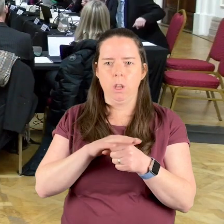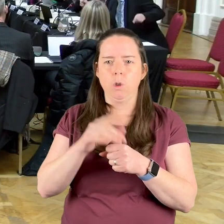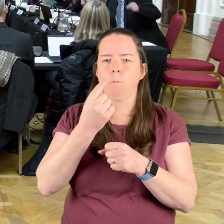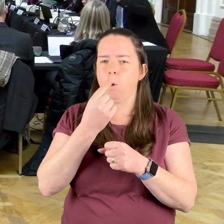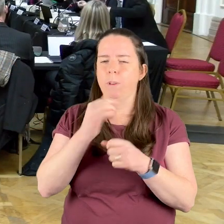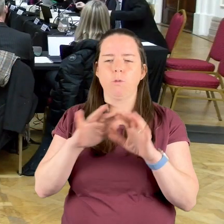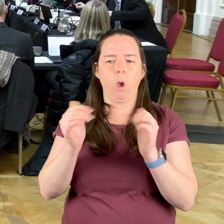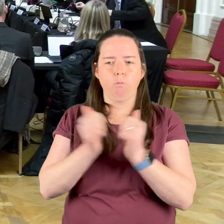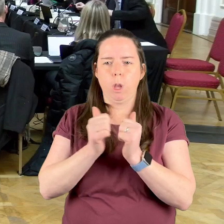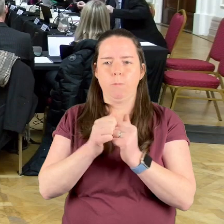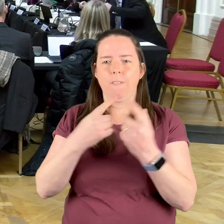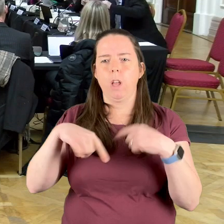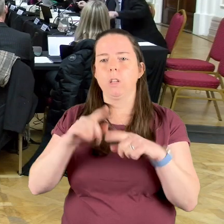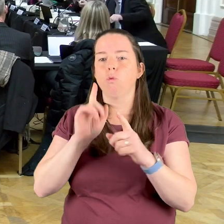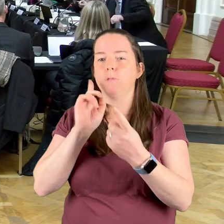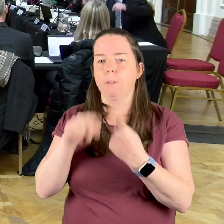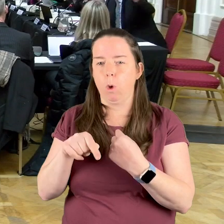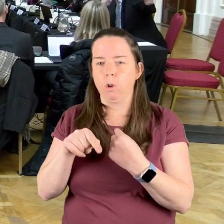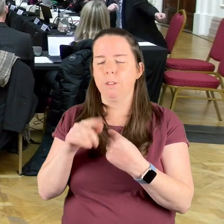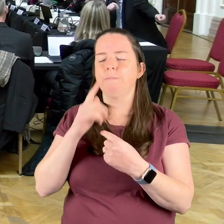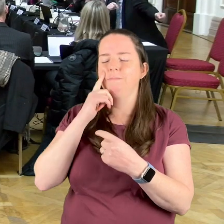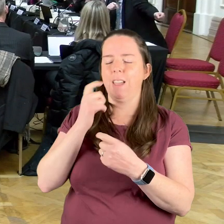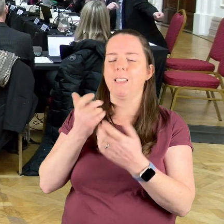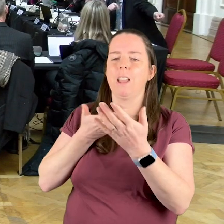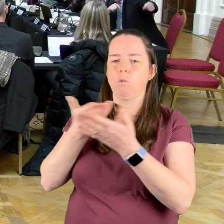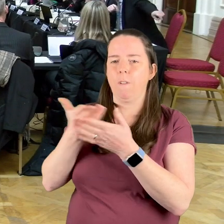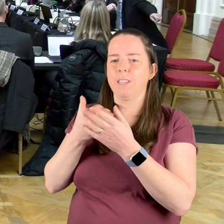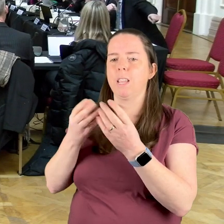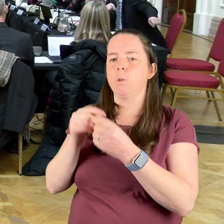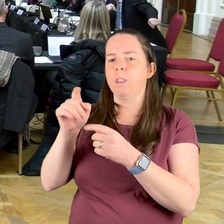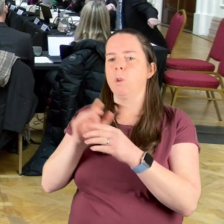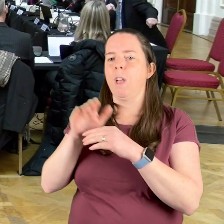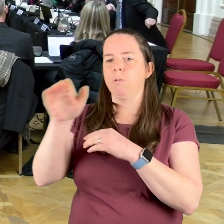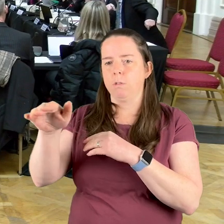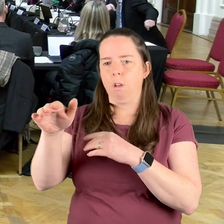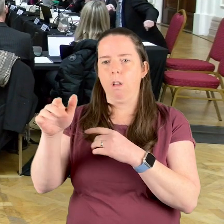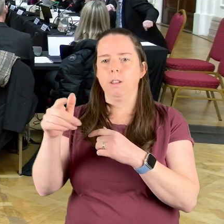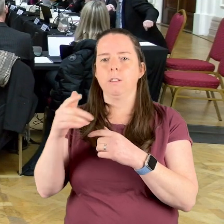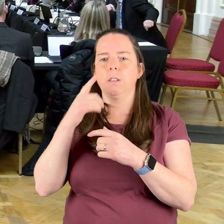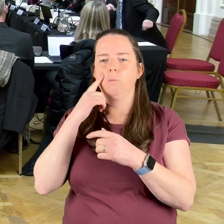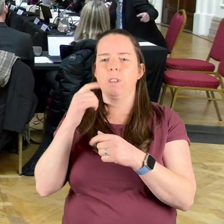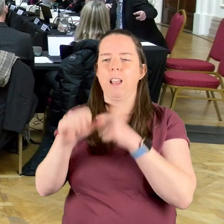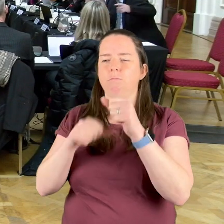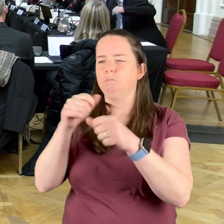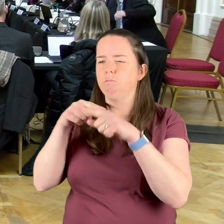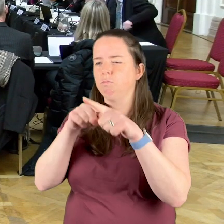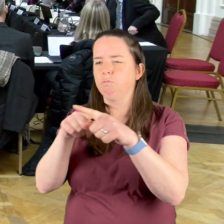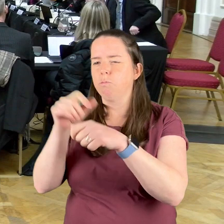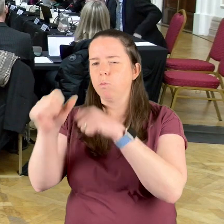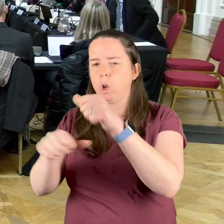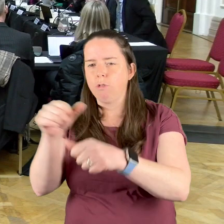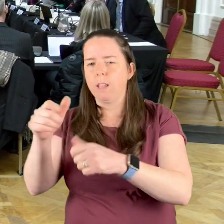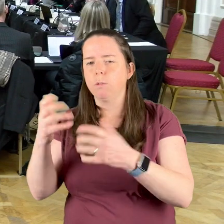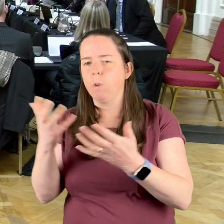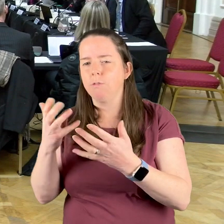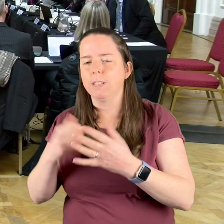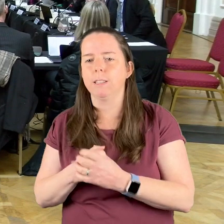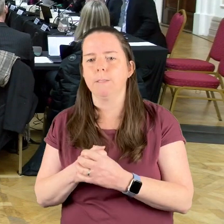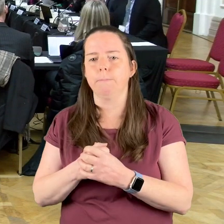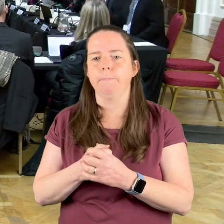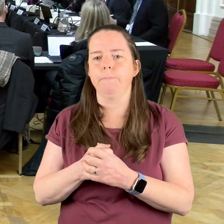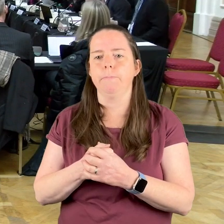so it's probably not appropriate for us to respond to that, but I can have a conversation with you outside and we can track where the progress